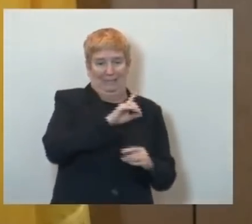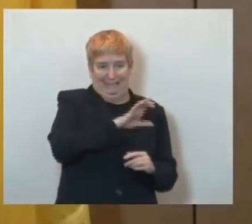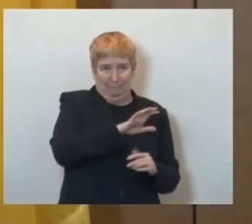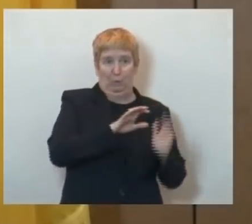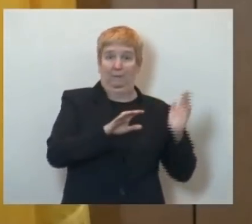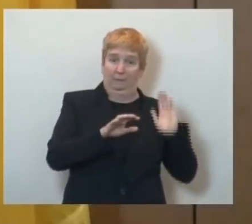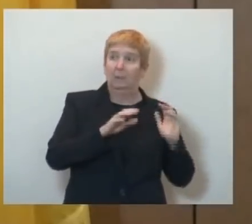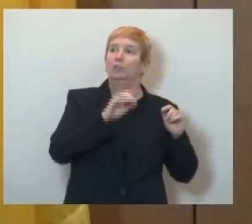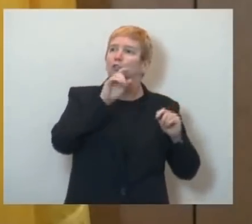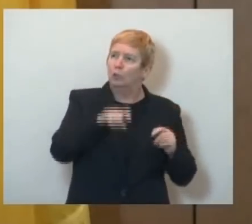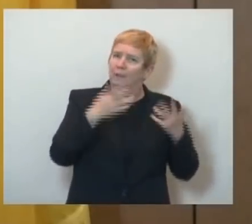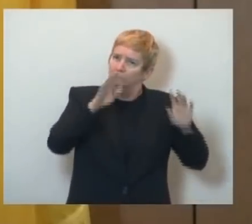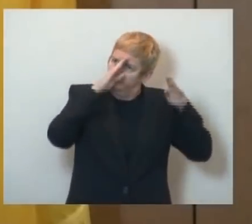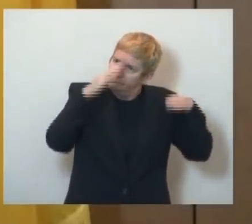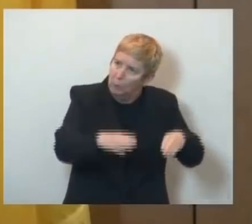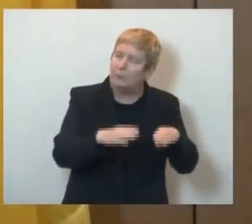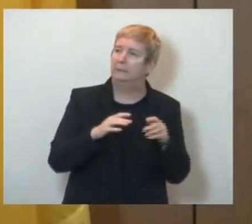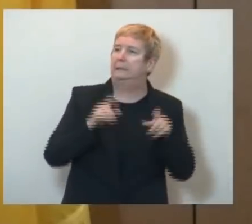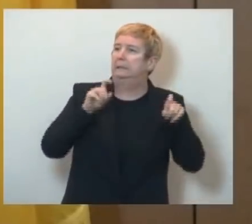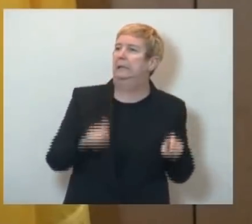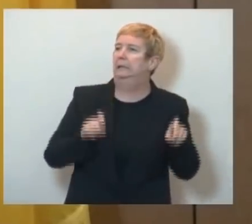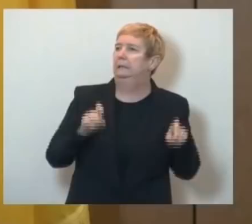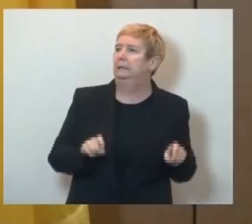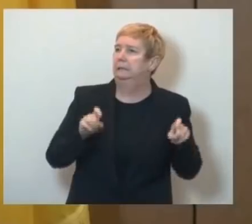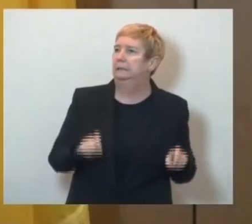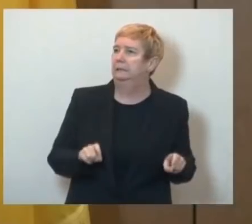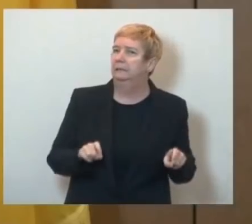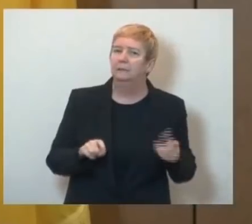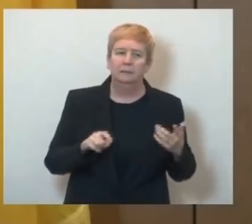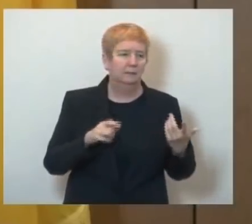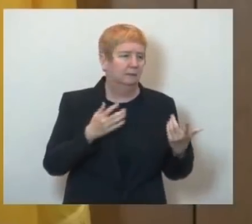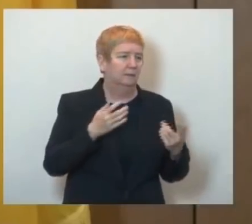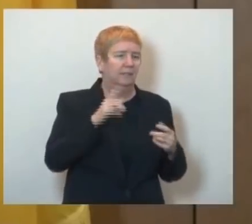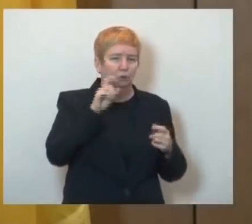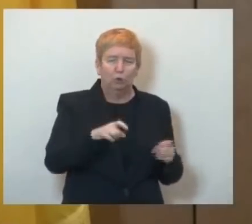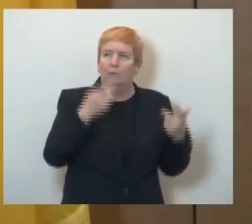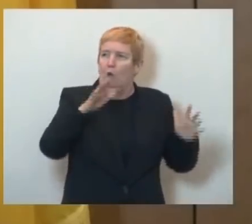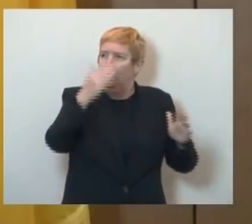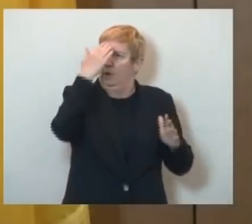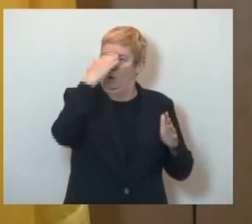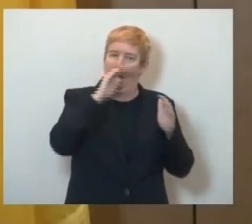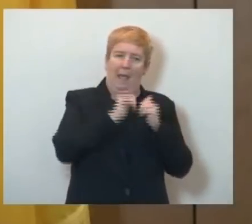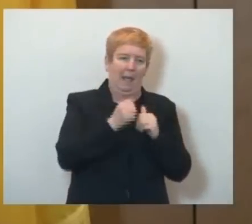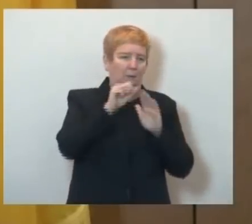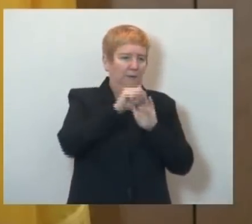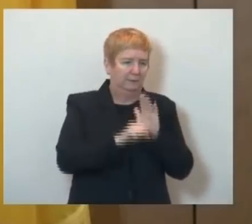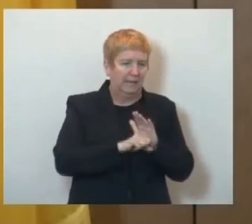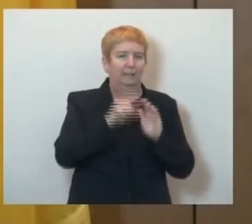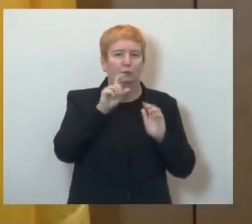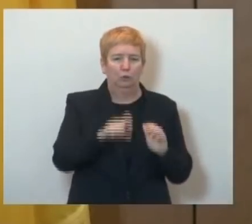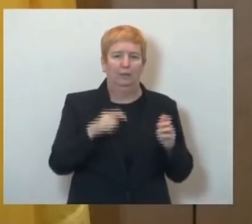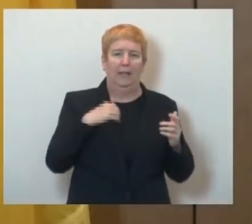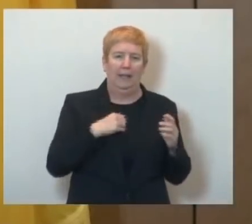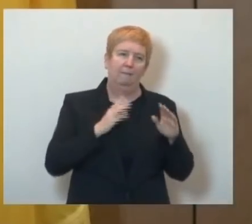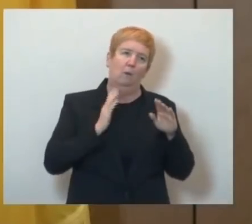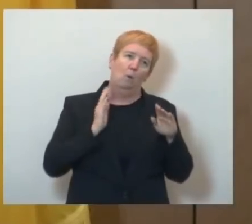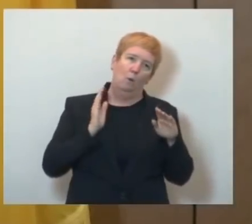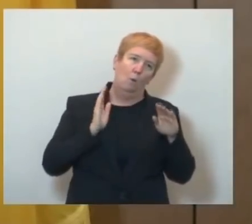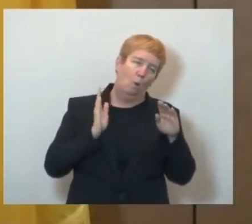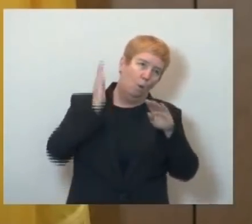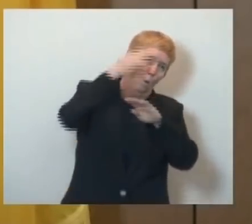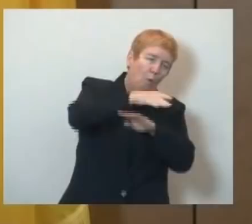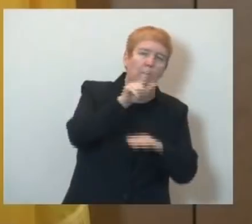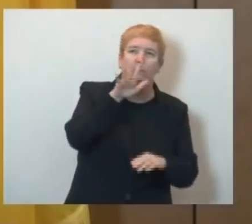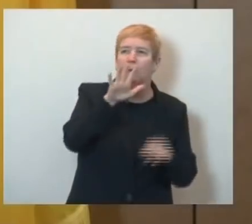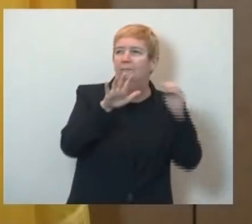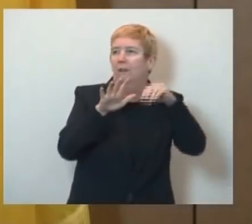out exactly how states could get to 25% or beyond potentially of their total populations